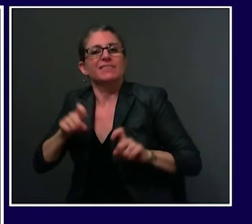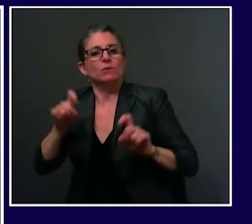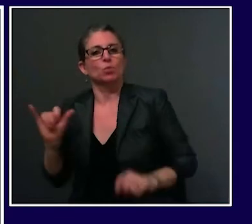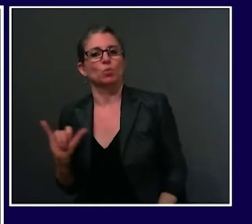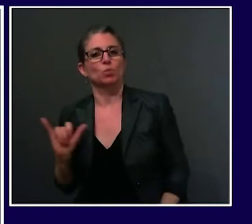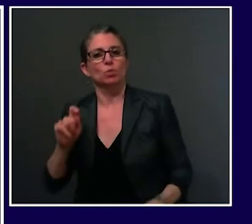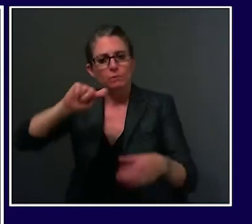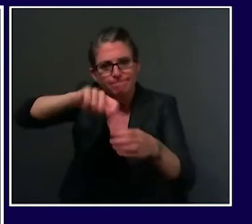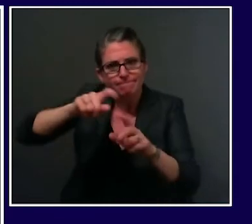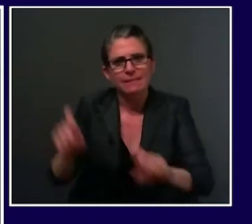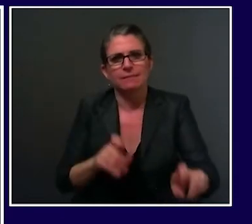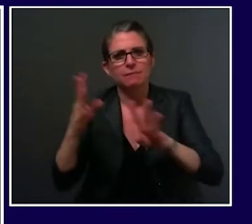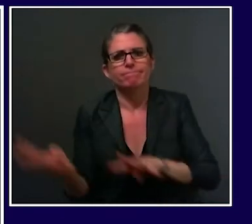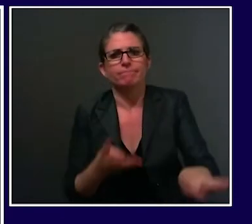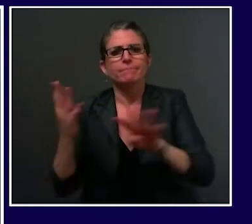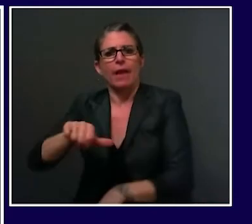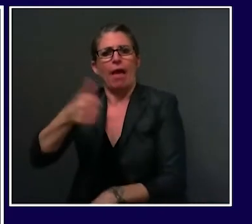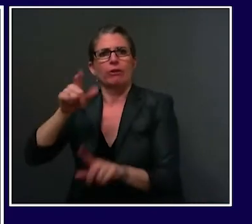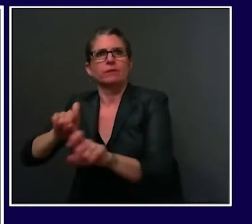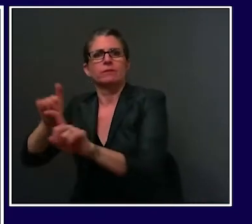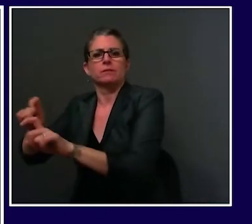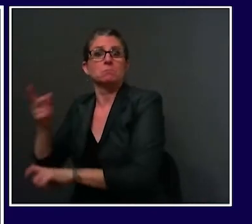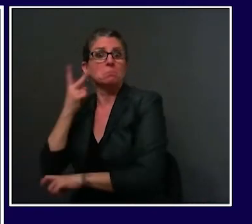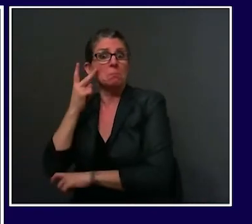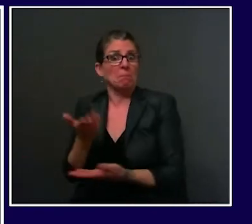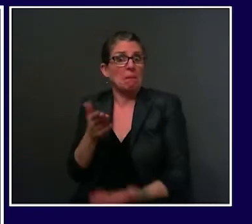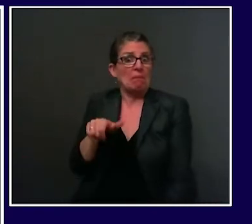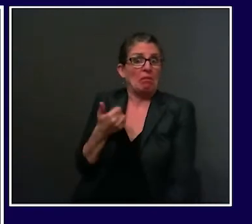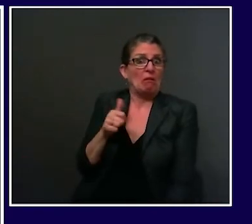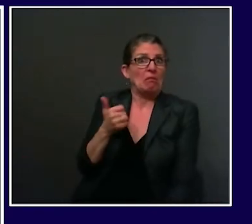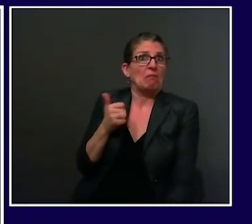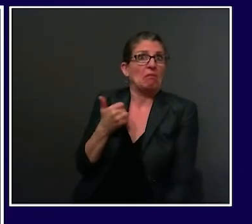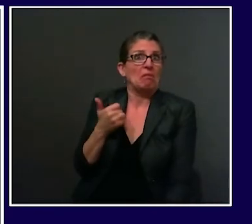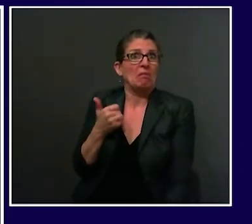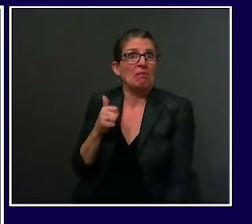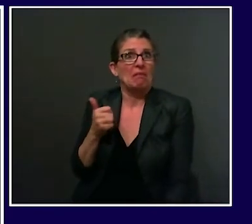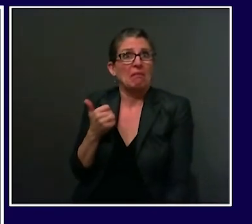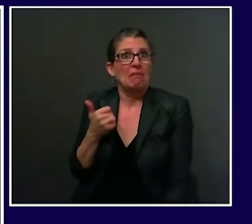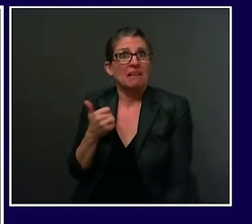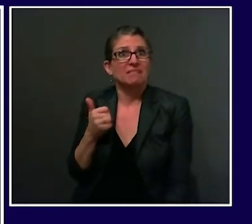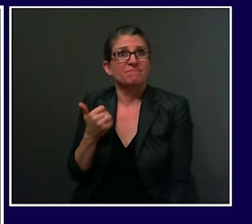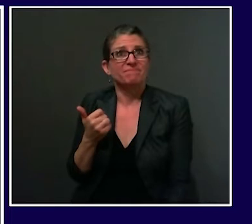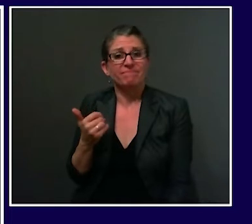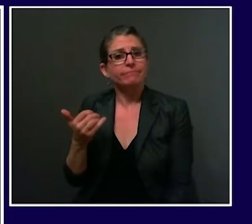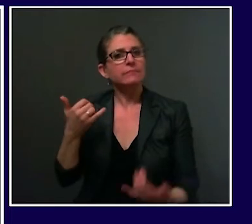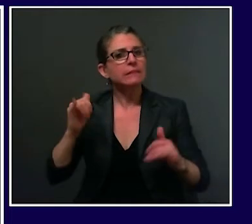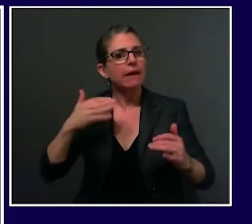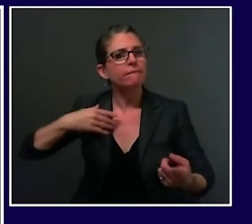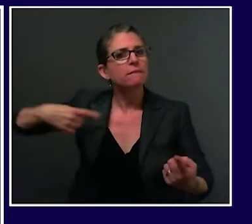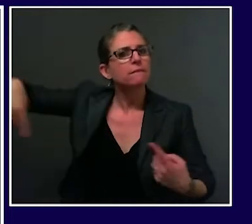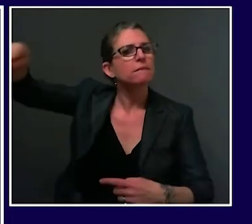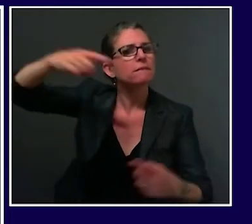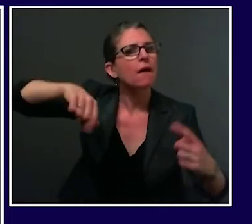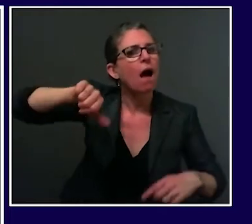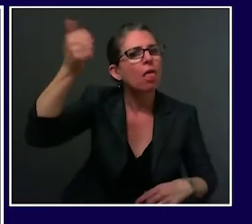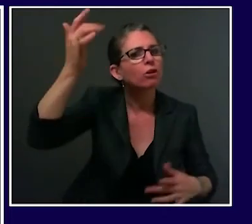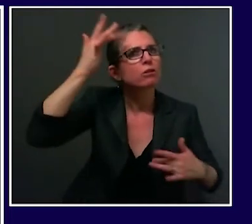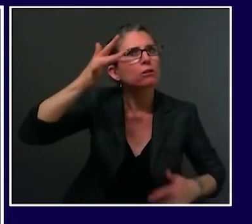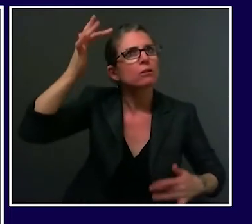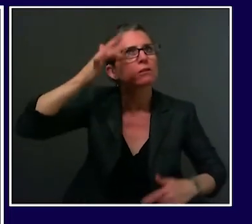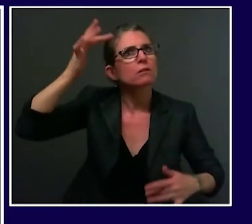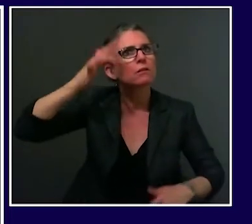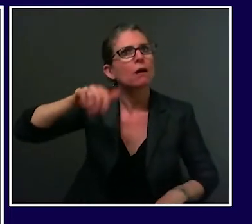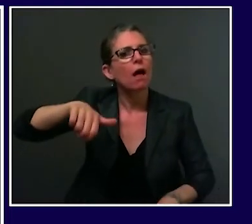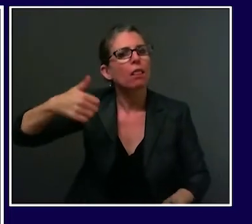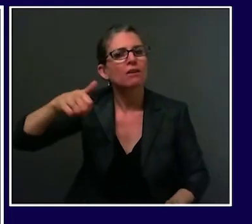see what we find. There are a fair number of viruses that are still circulating. Joe Lawler noted this yesterday, but even